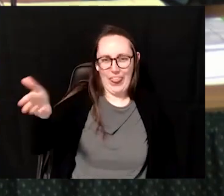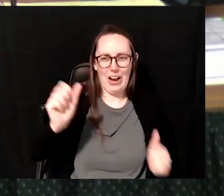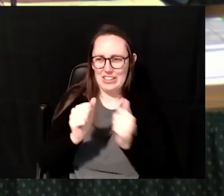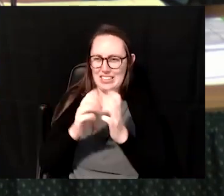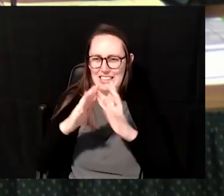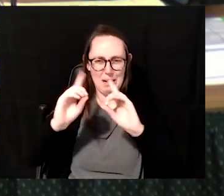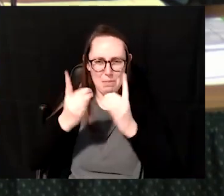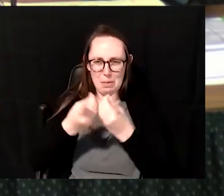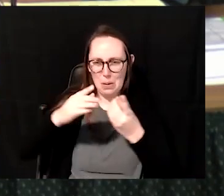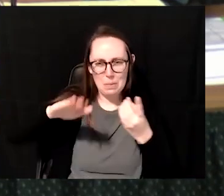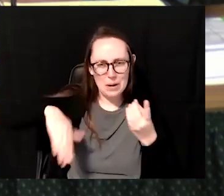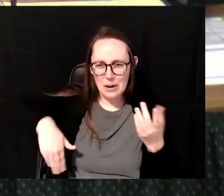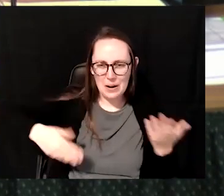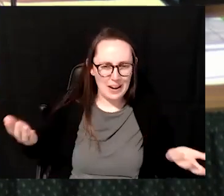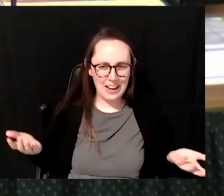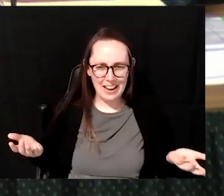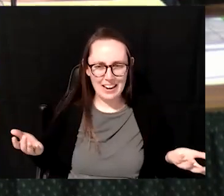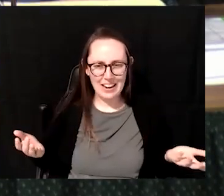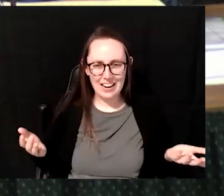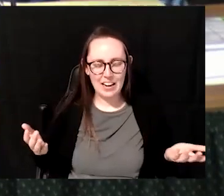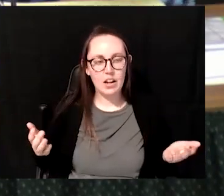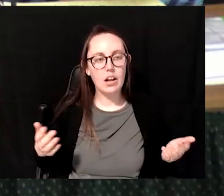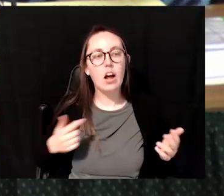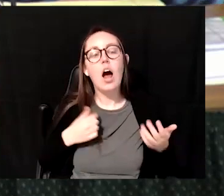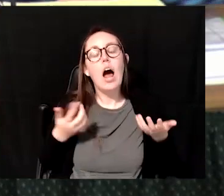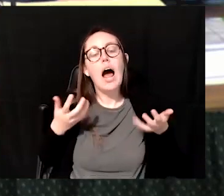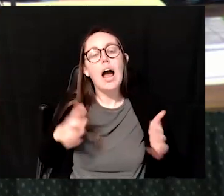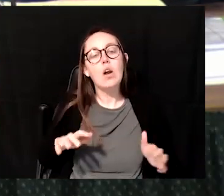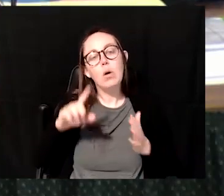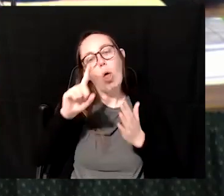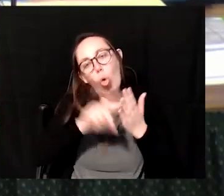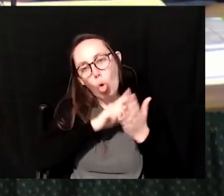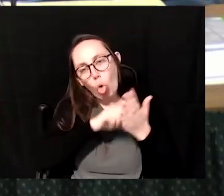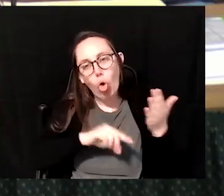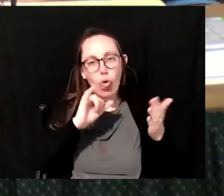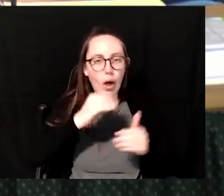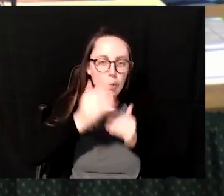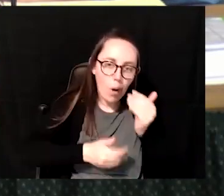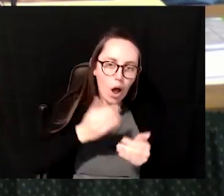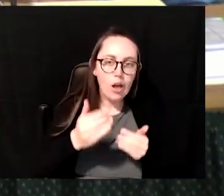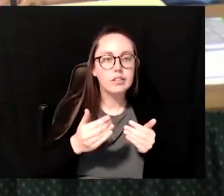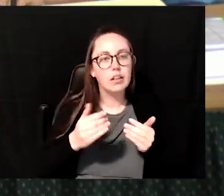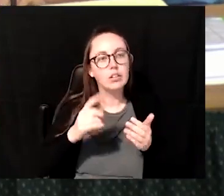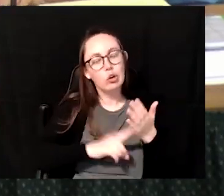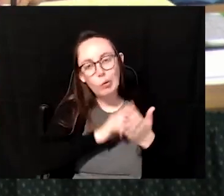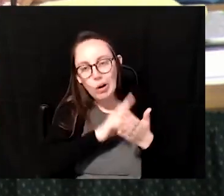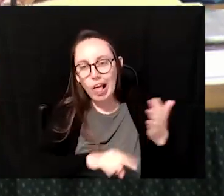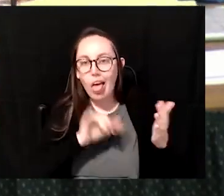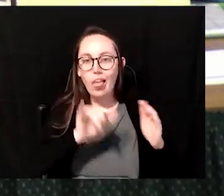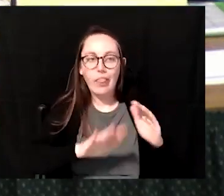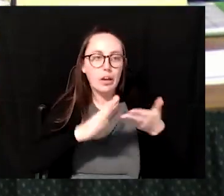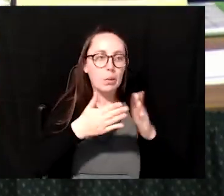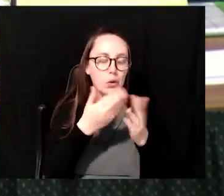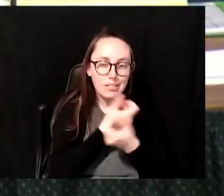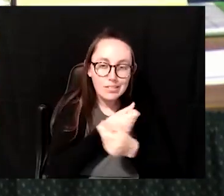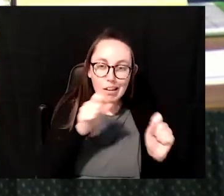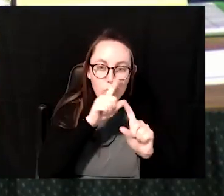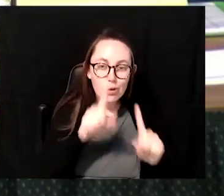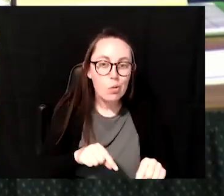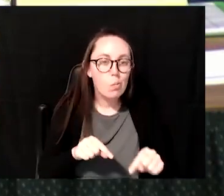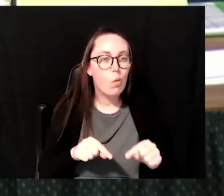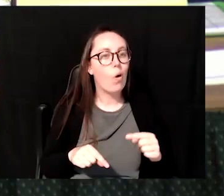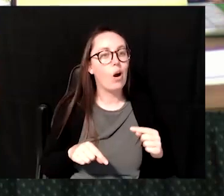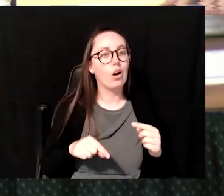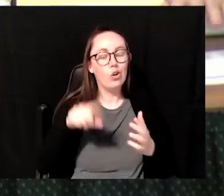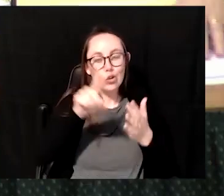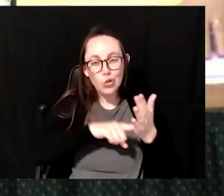road of criticizing the process and the community safety report and some of the things that happened in